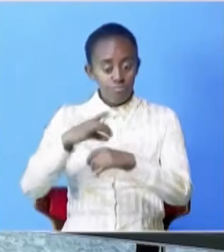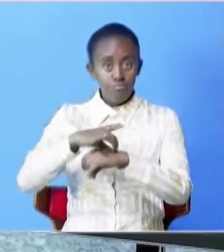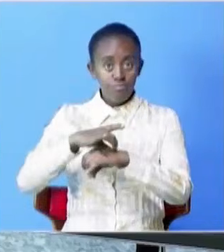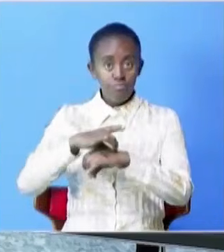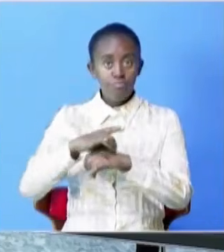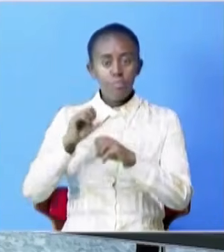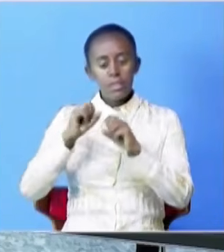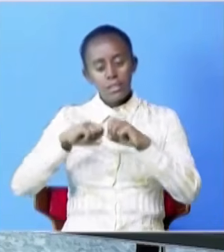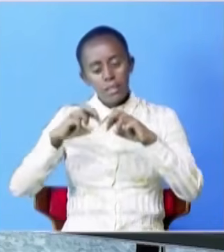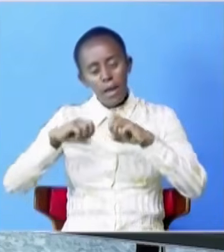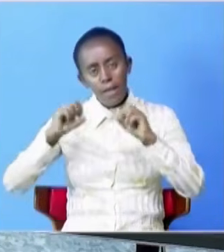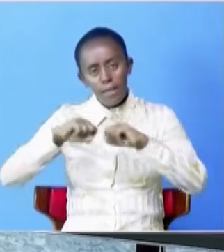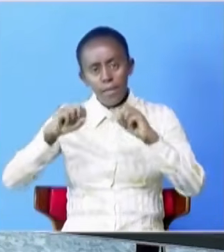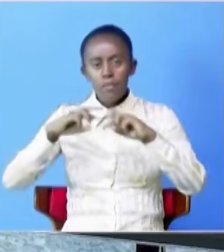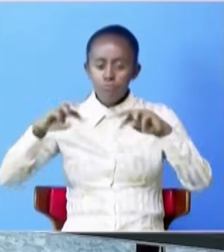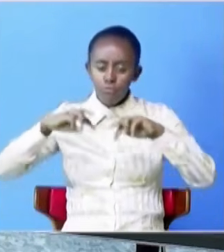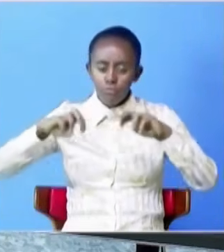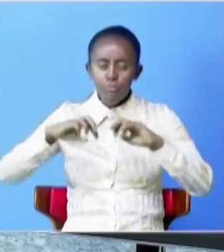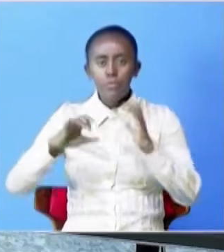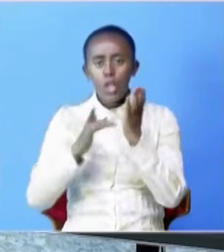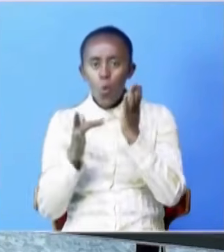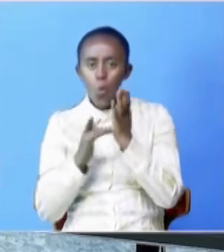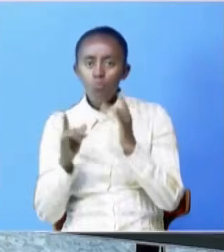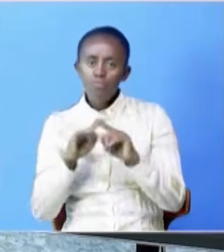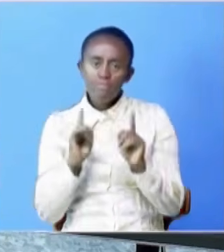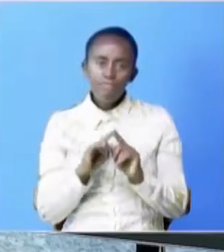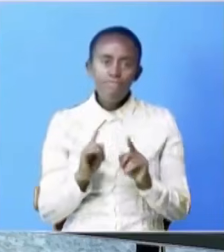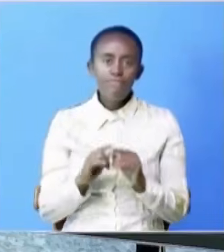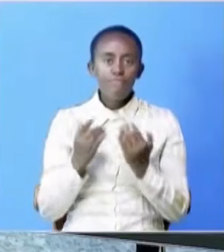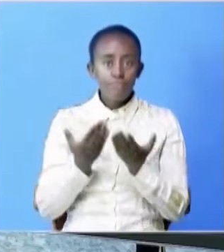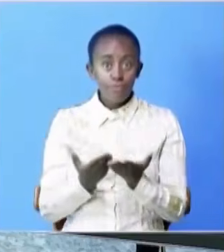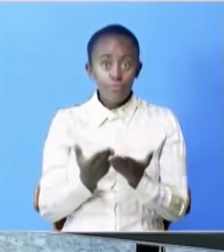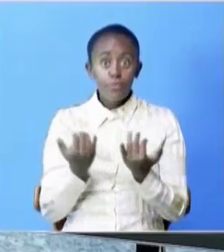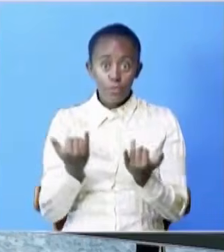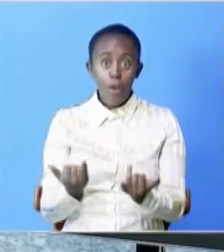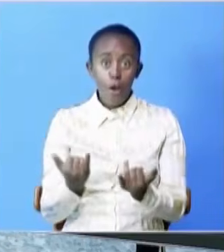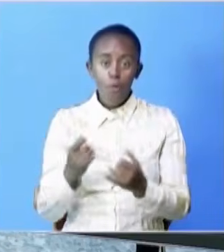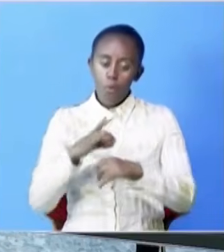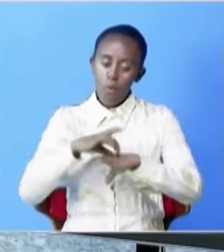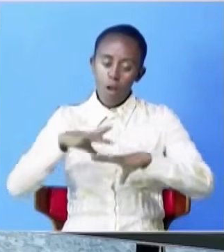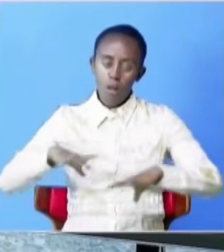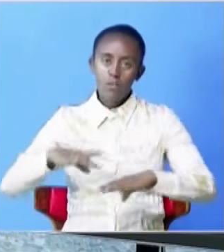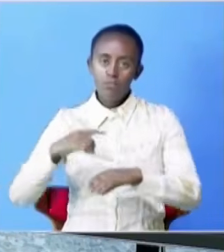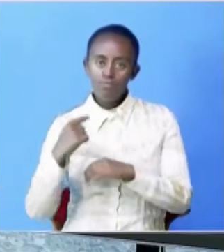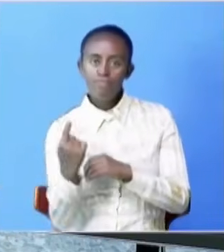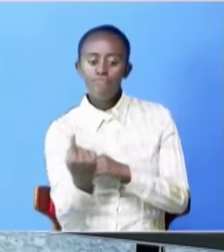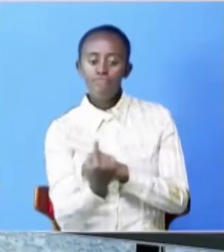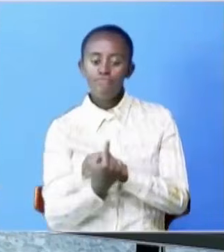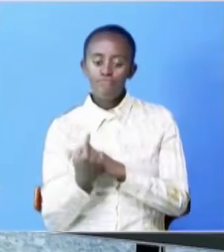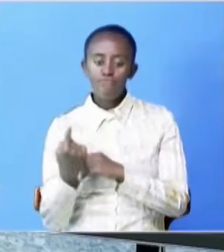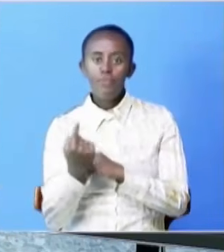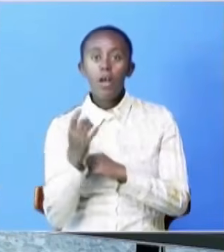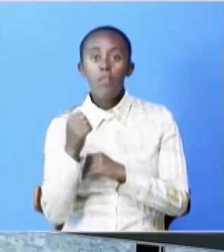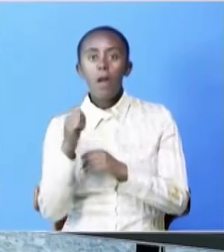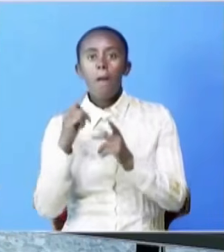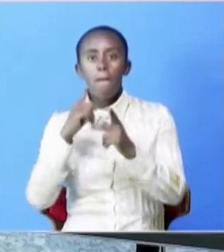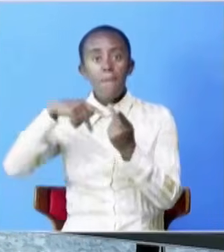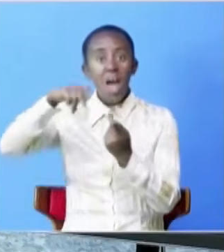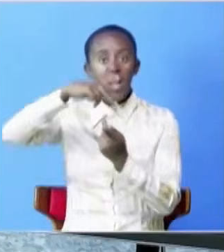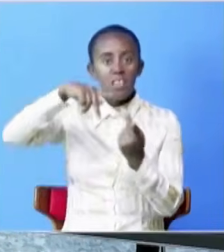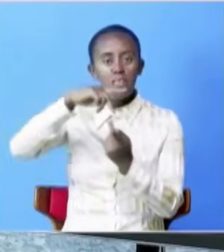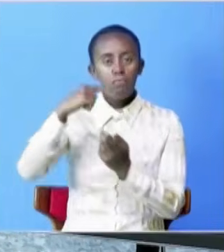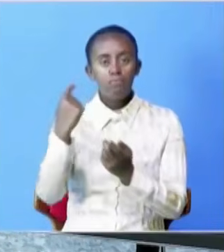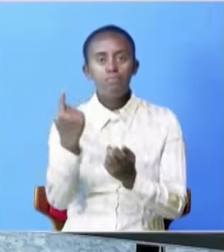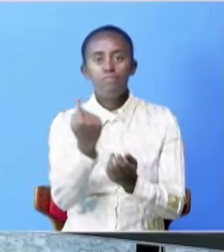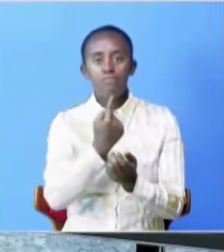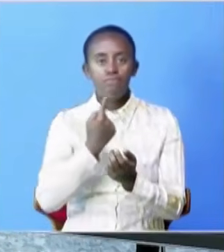of science, because of technology, we know that it is the earth and other planets that rotate